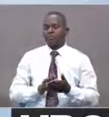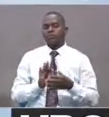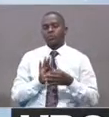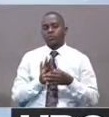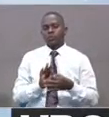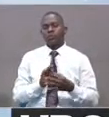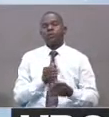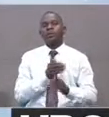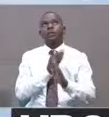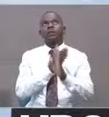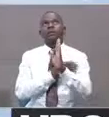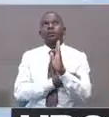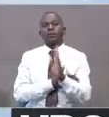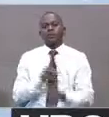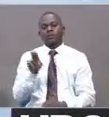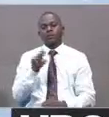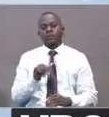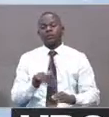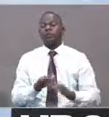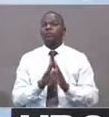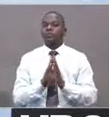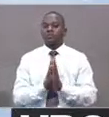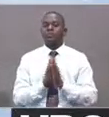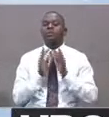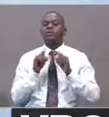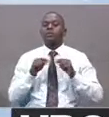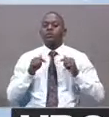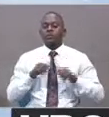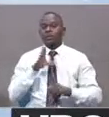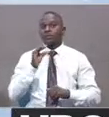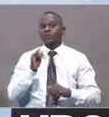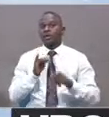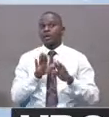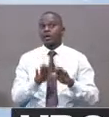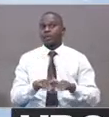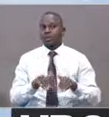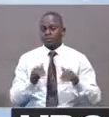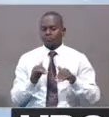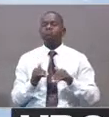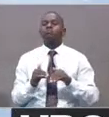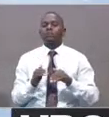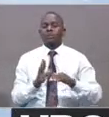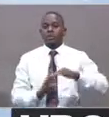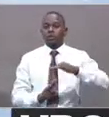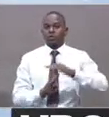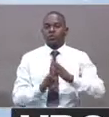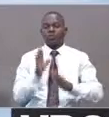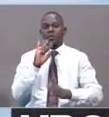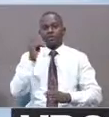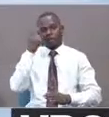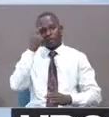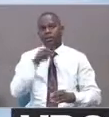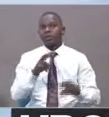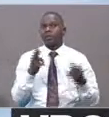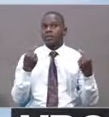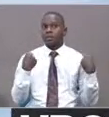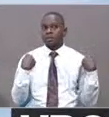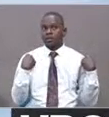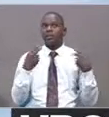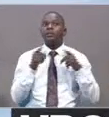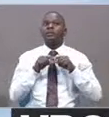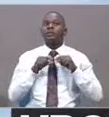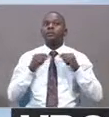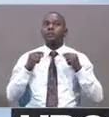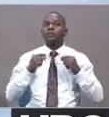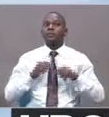God. The National Prayer Breakfast, hosted by the Speaker of Parliament, was attended by top government officials and the clergy. We